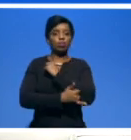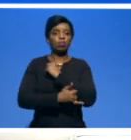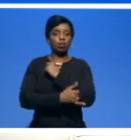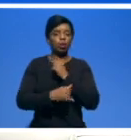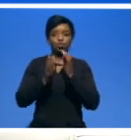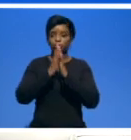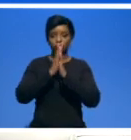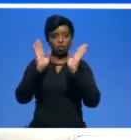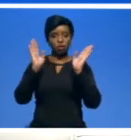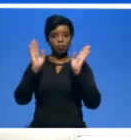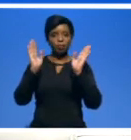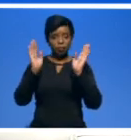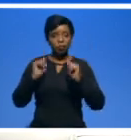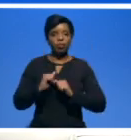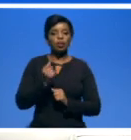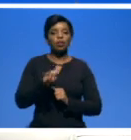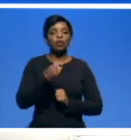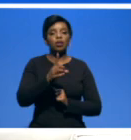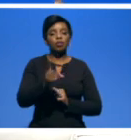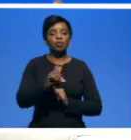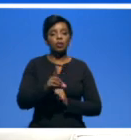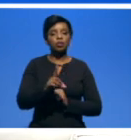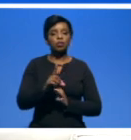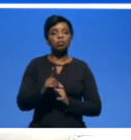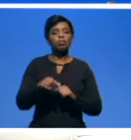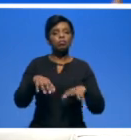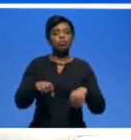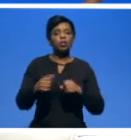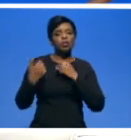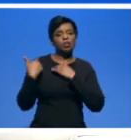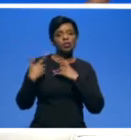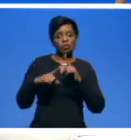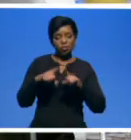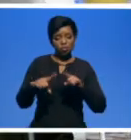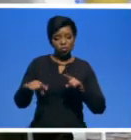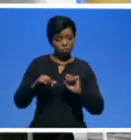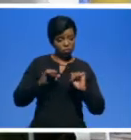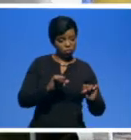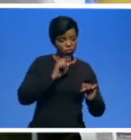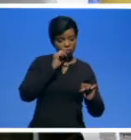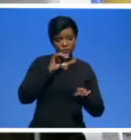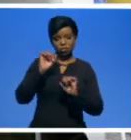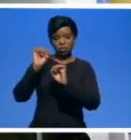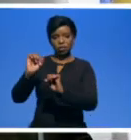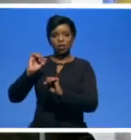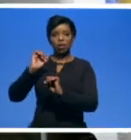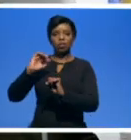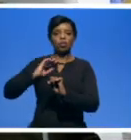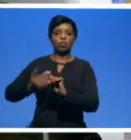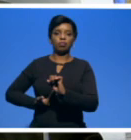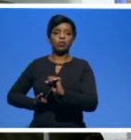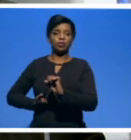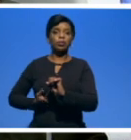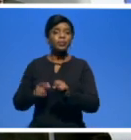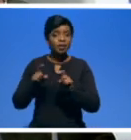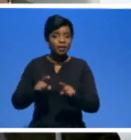ka maikarabelo le dikarolo tse fapaneng ho banna le basadi ka ho latela botona le botshehadi ba bona. E leng hore e